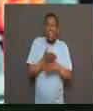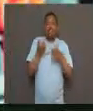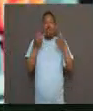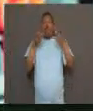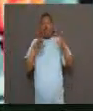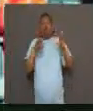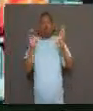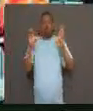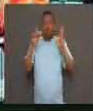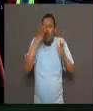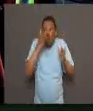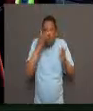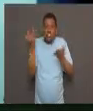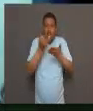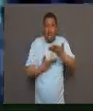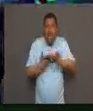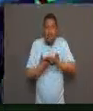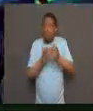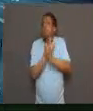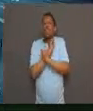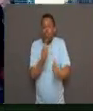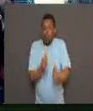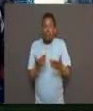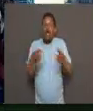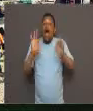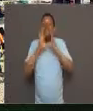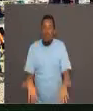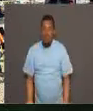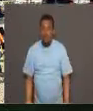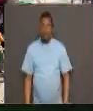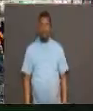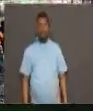or conventional map is not available.